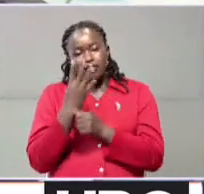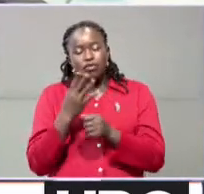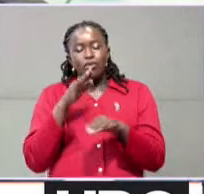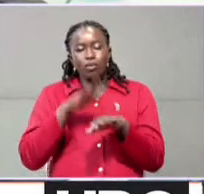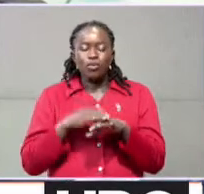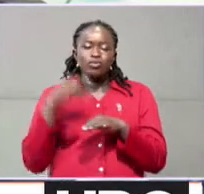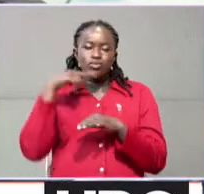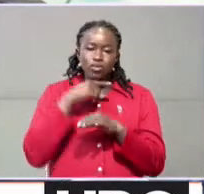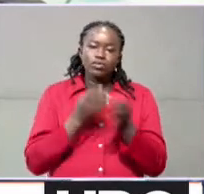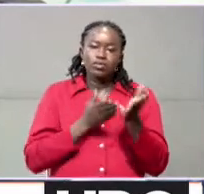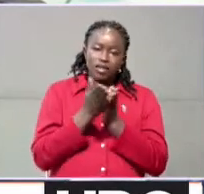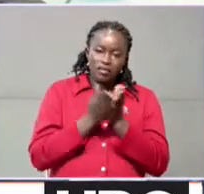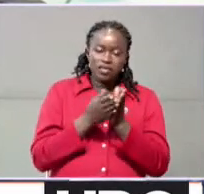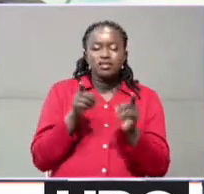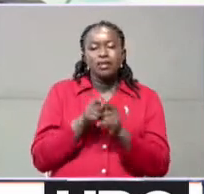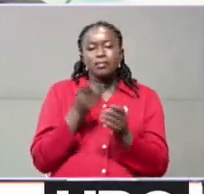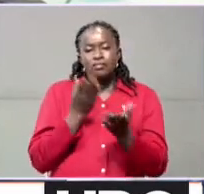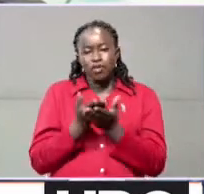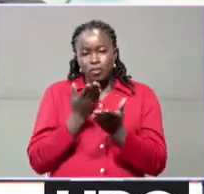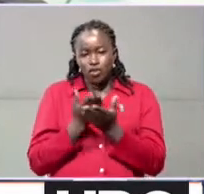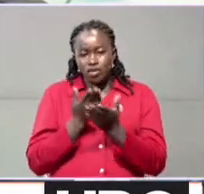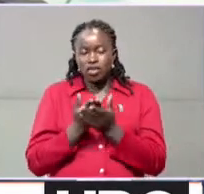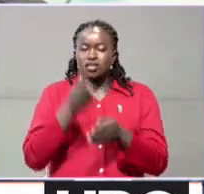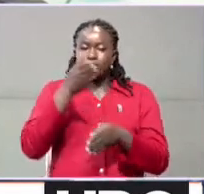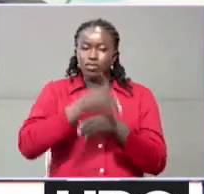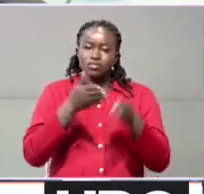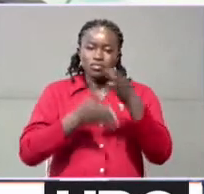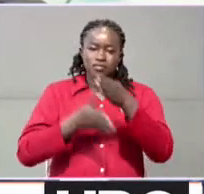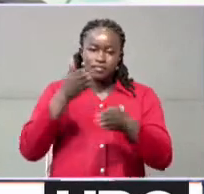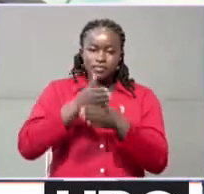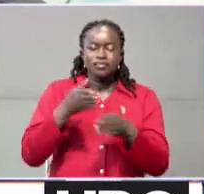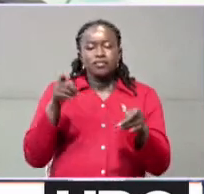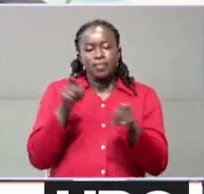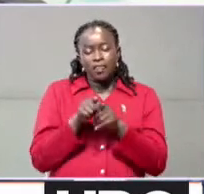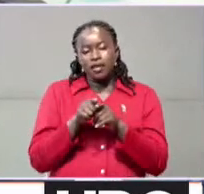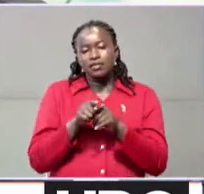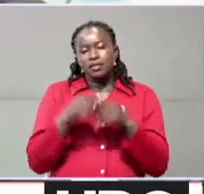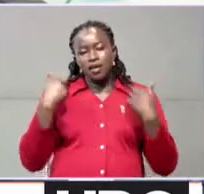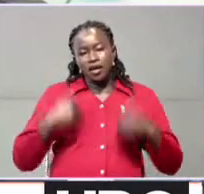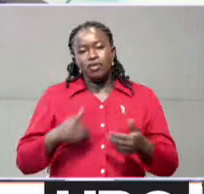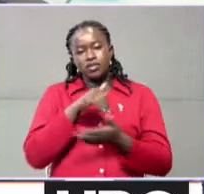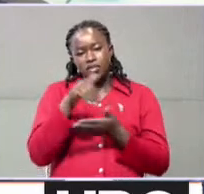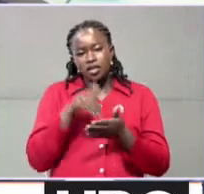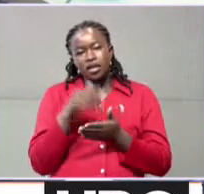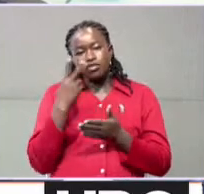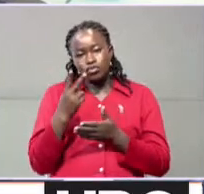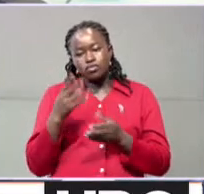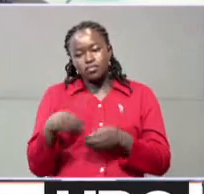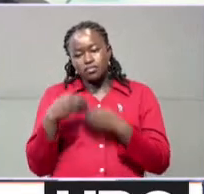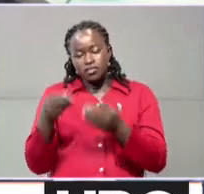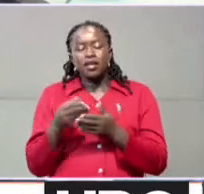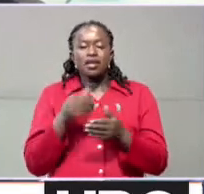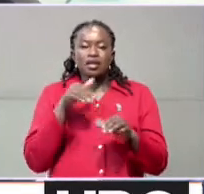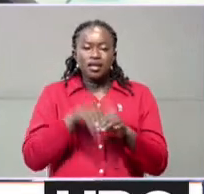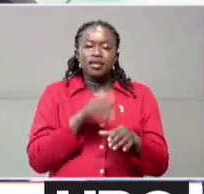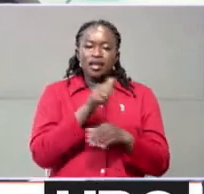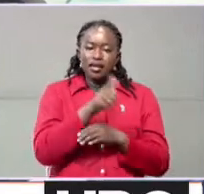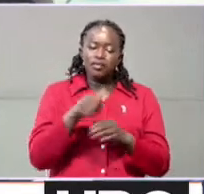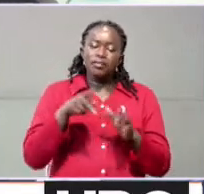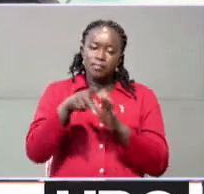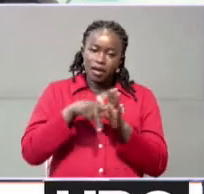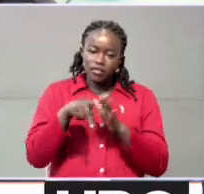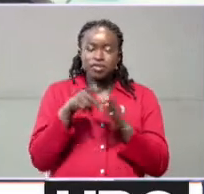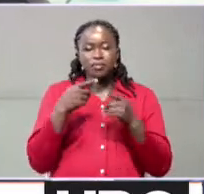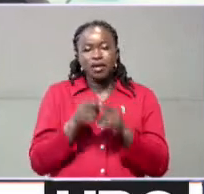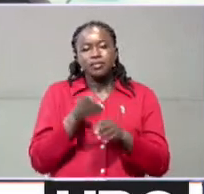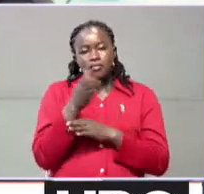service also proposes that construction and equipment equipping of health center tools in every paris yet